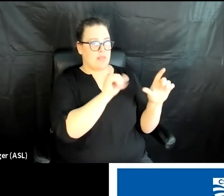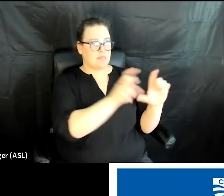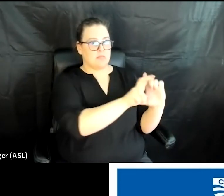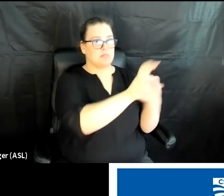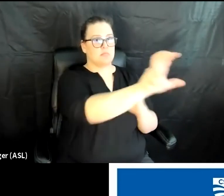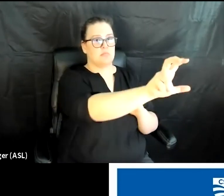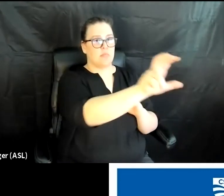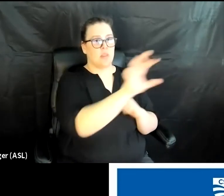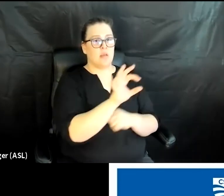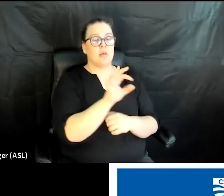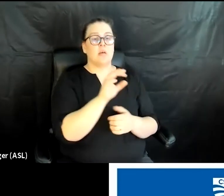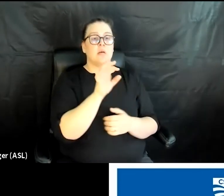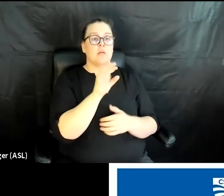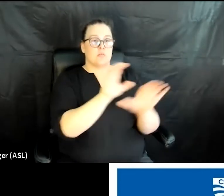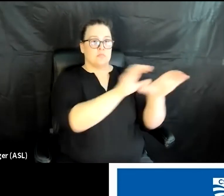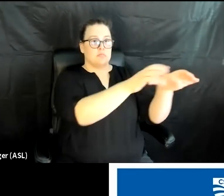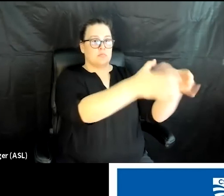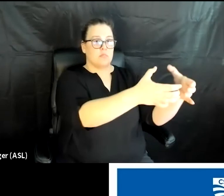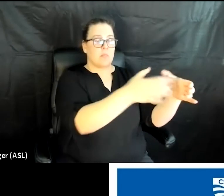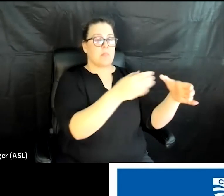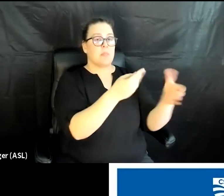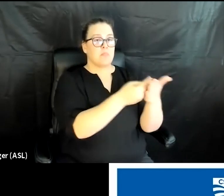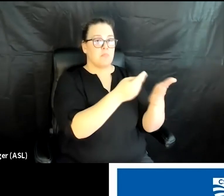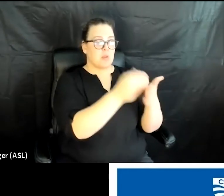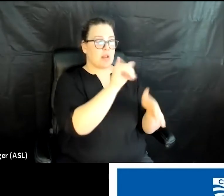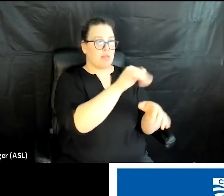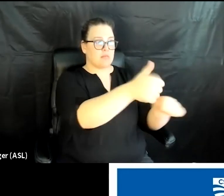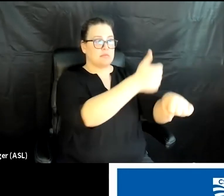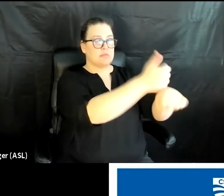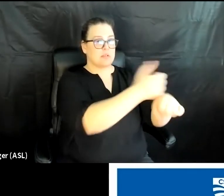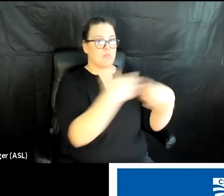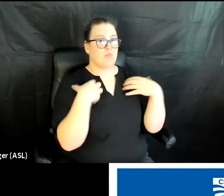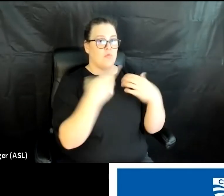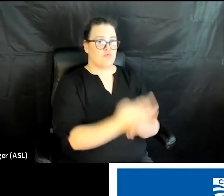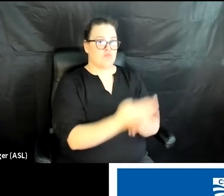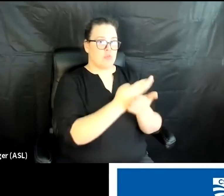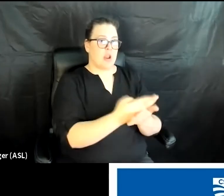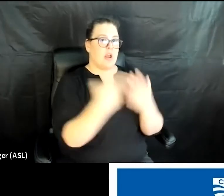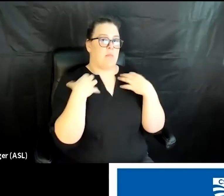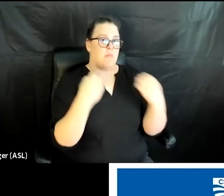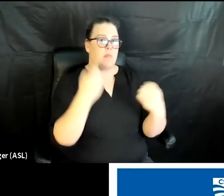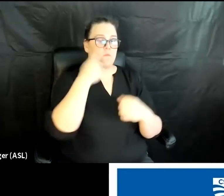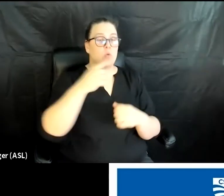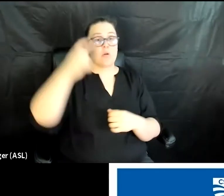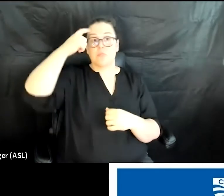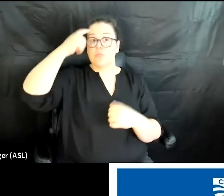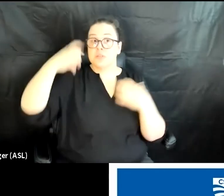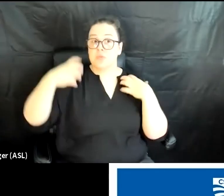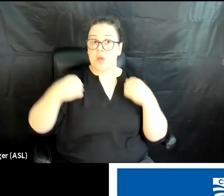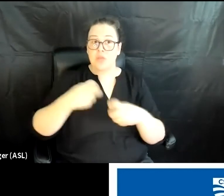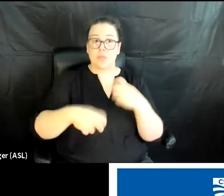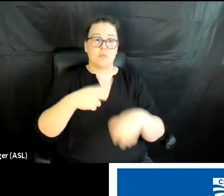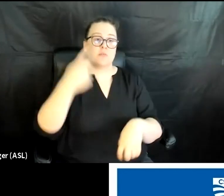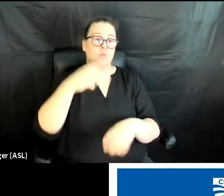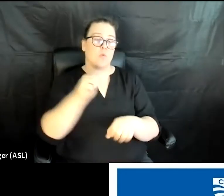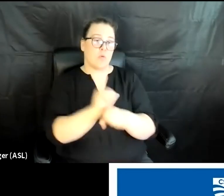fund that establishes rehabilitation for substance abuse and mental health problems for workers, so that